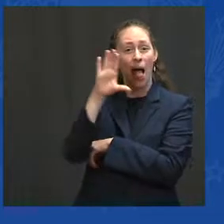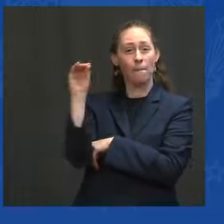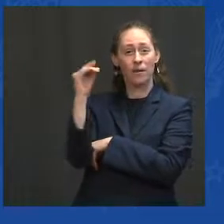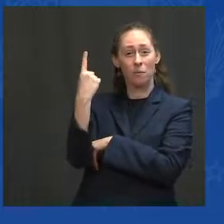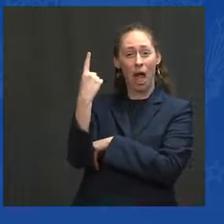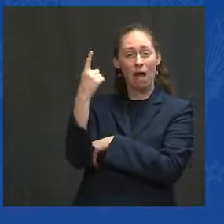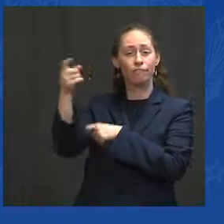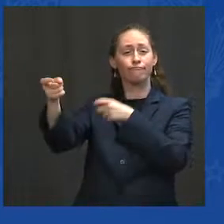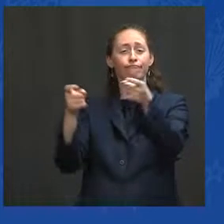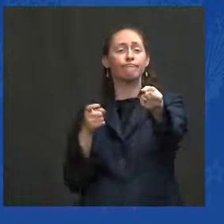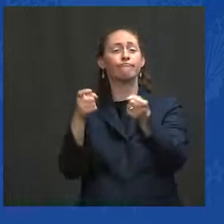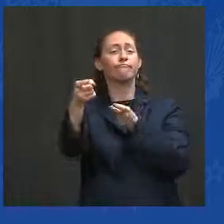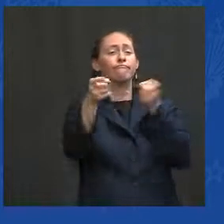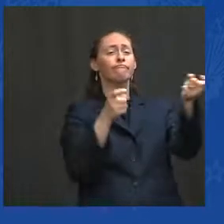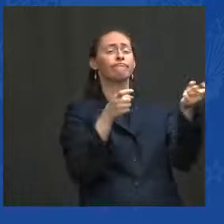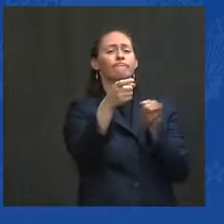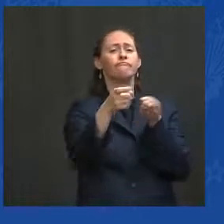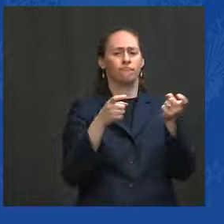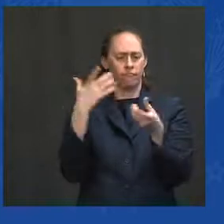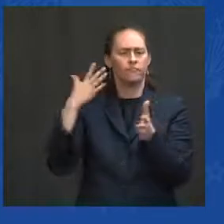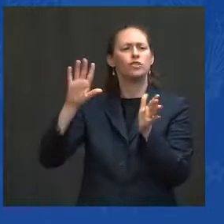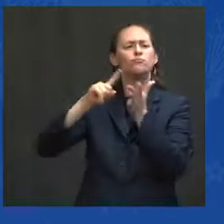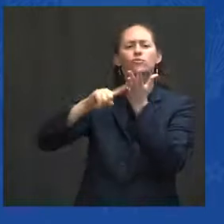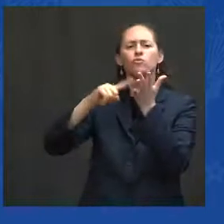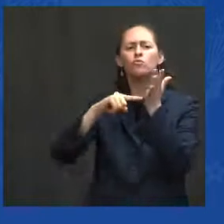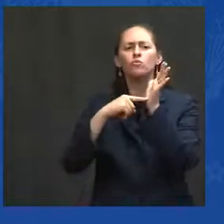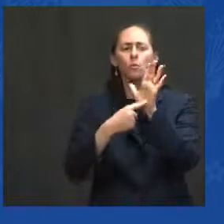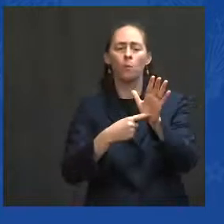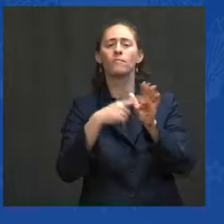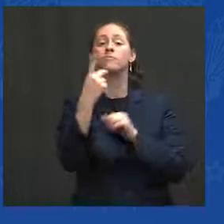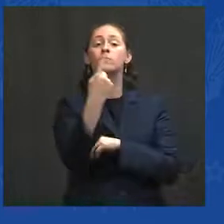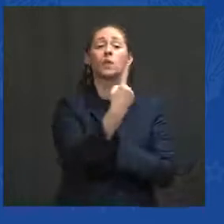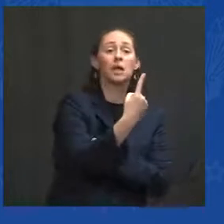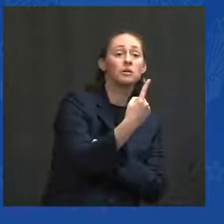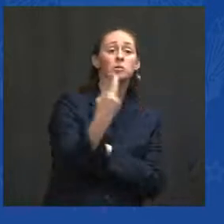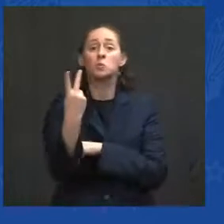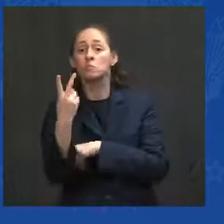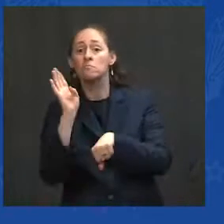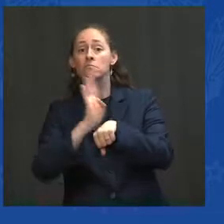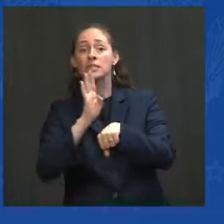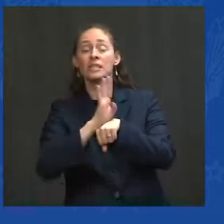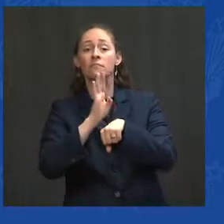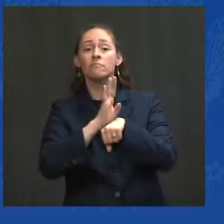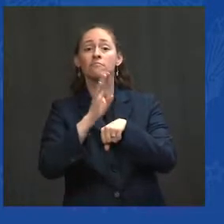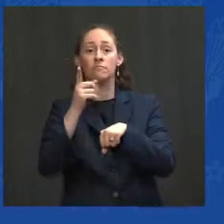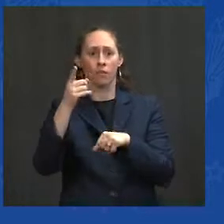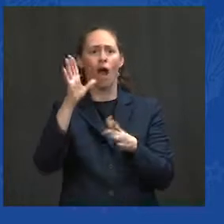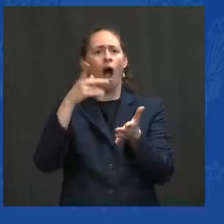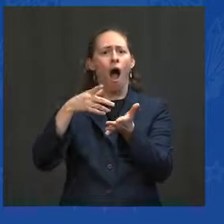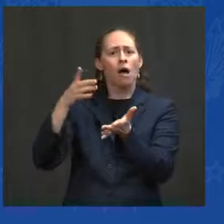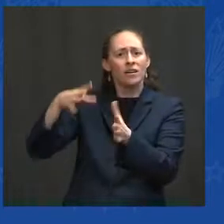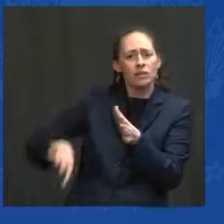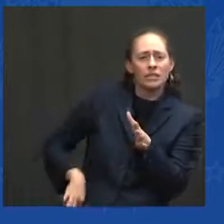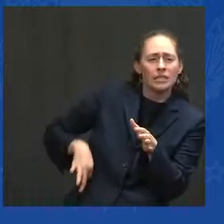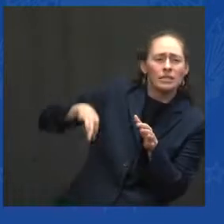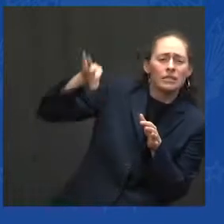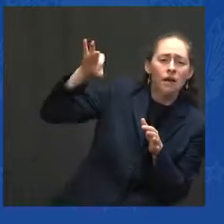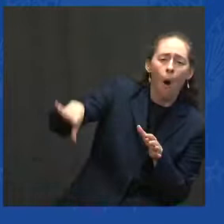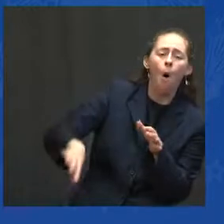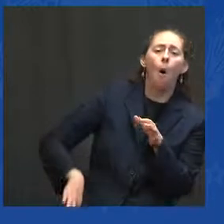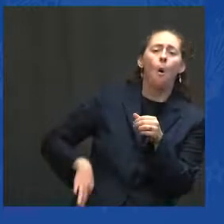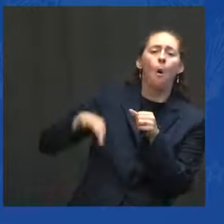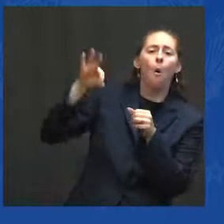a limited internet operation, you pay up to 5 times more on average than families in places with more